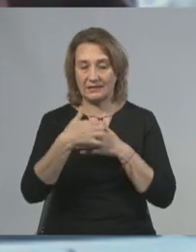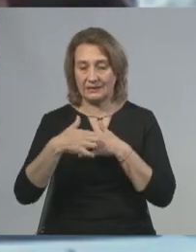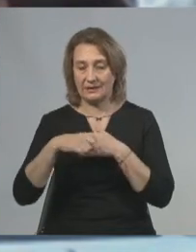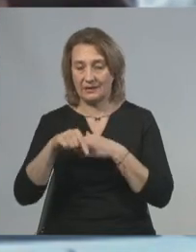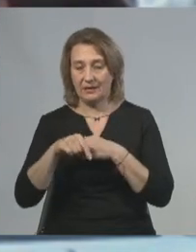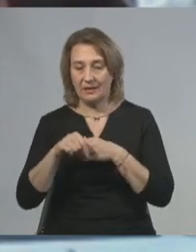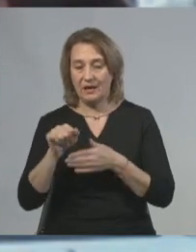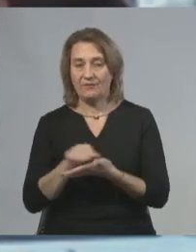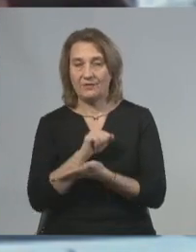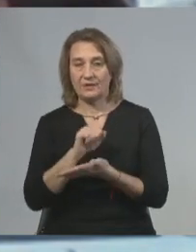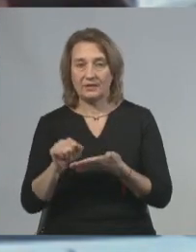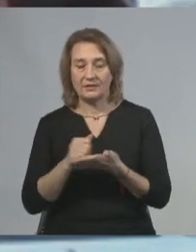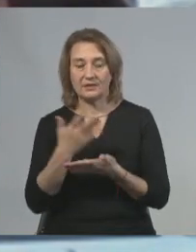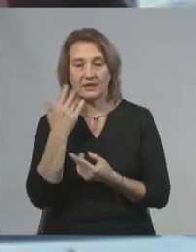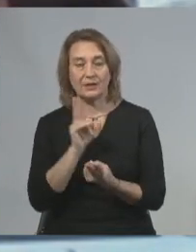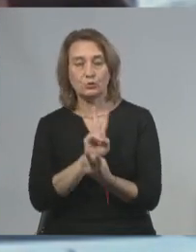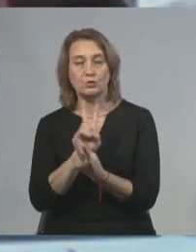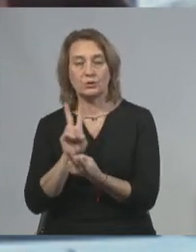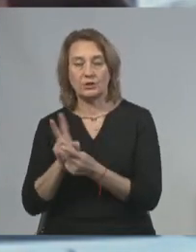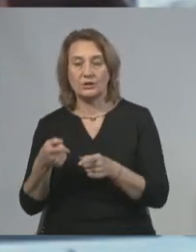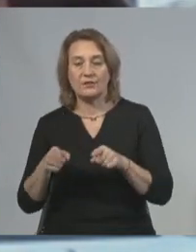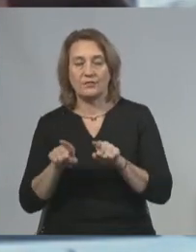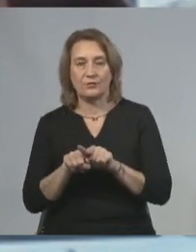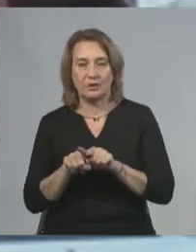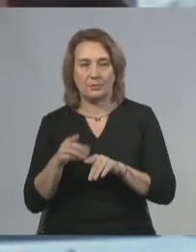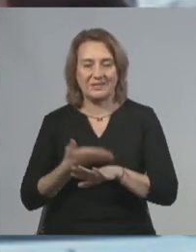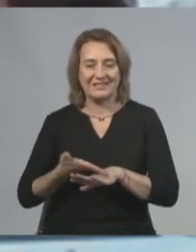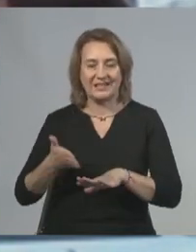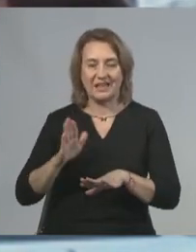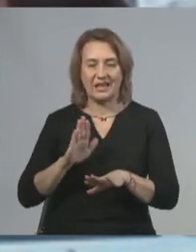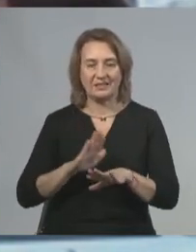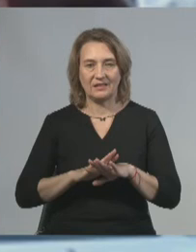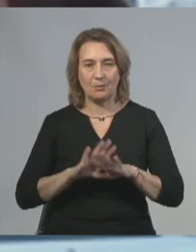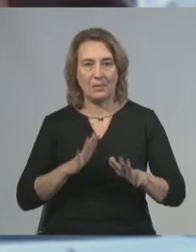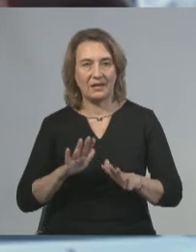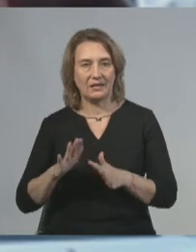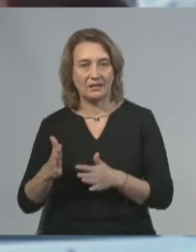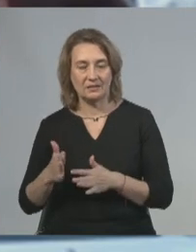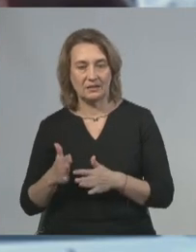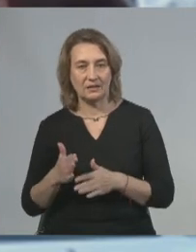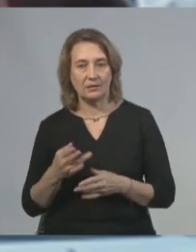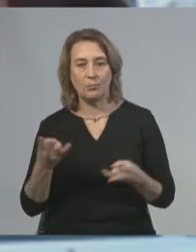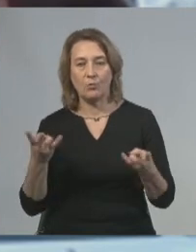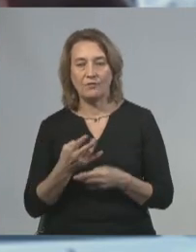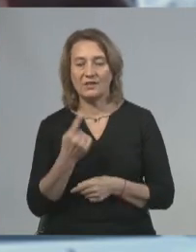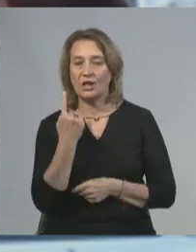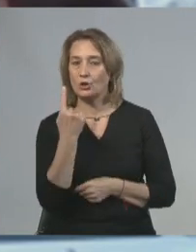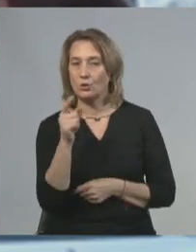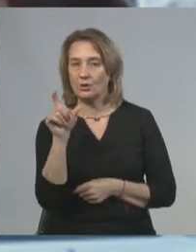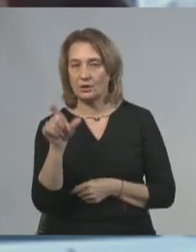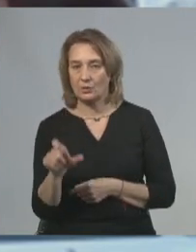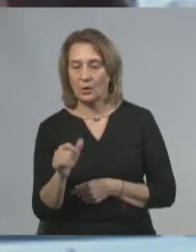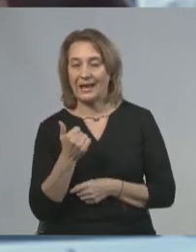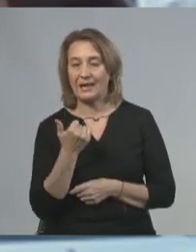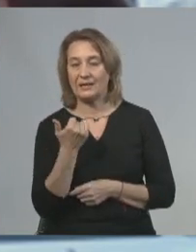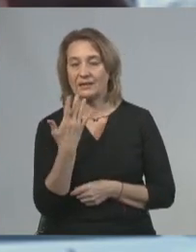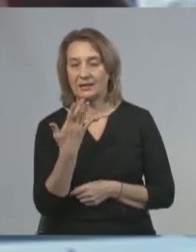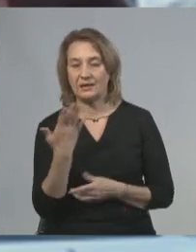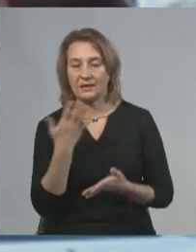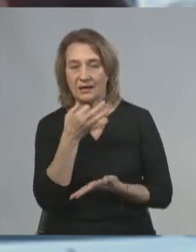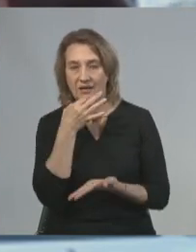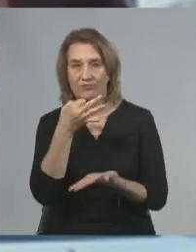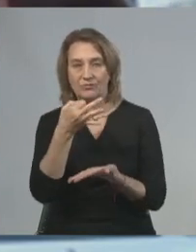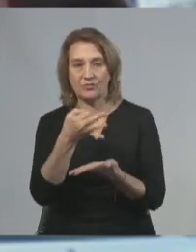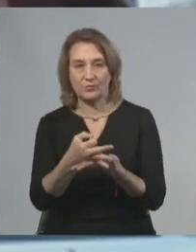publish the topic or not uh the other things the other step is it analyzes